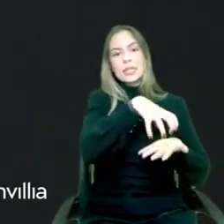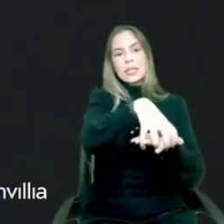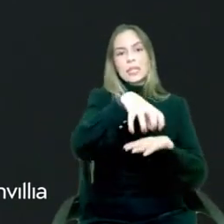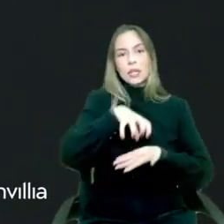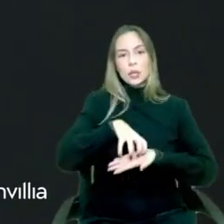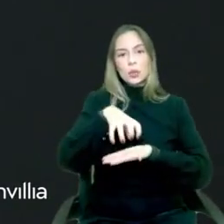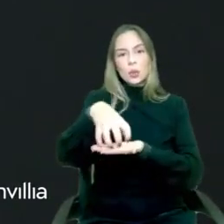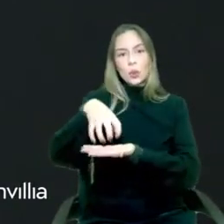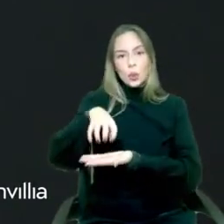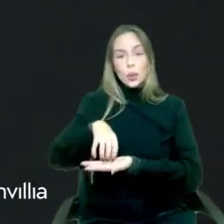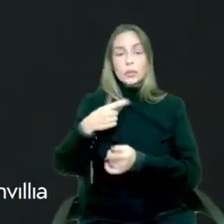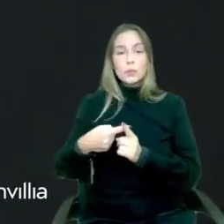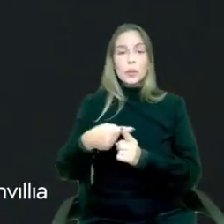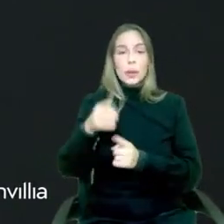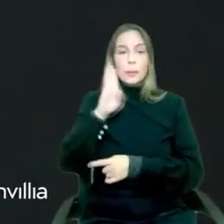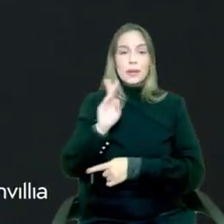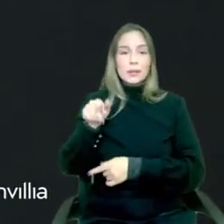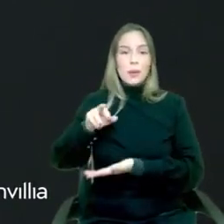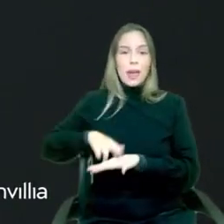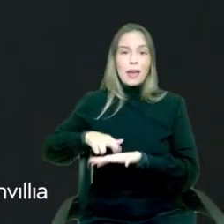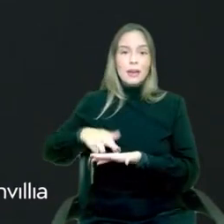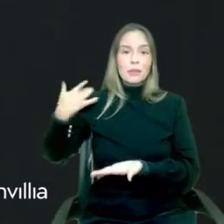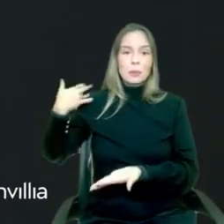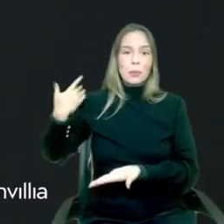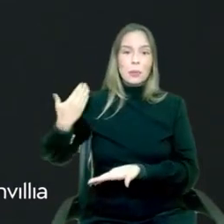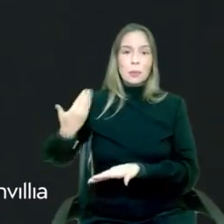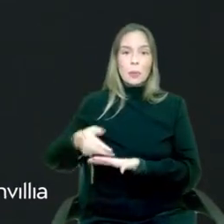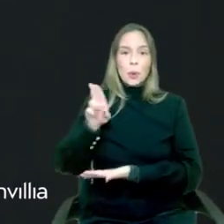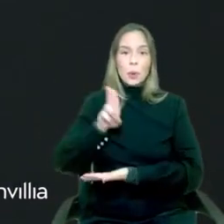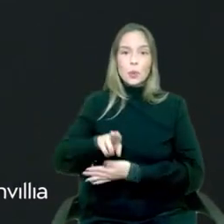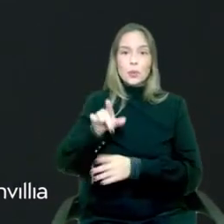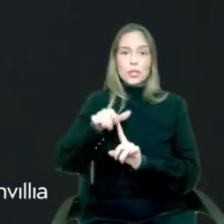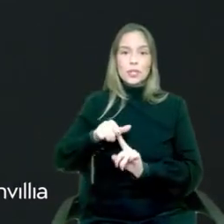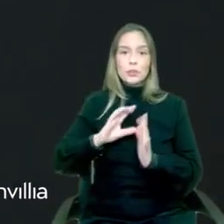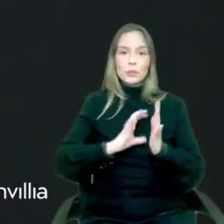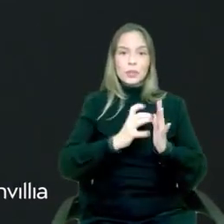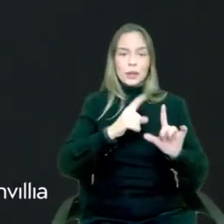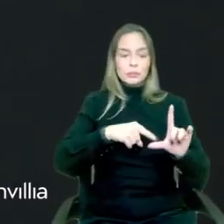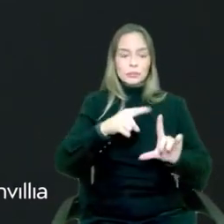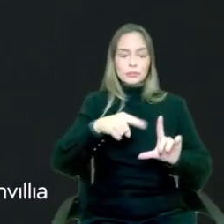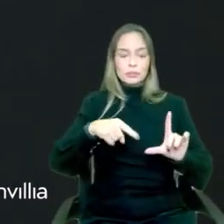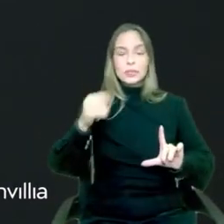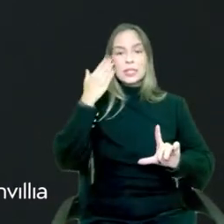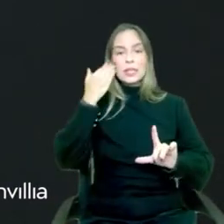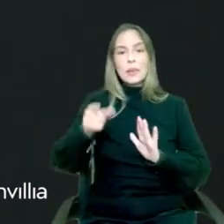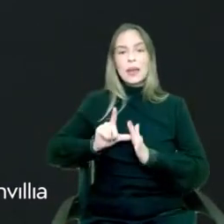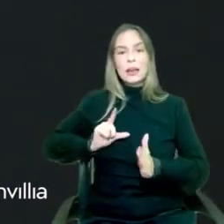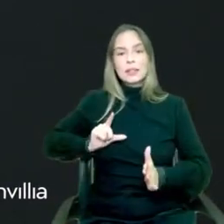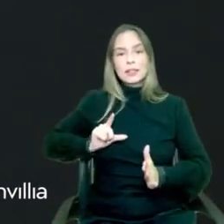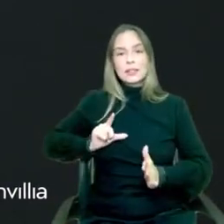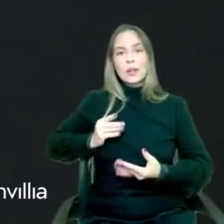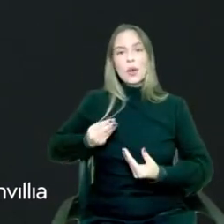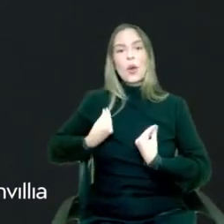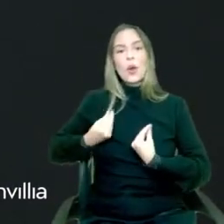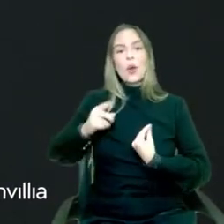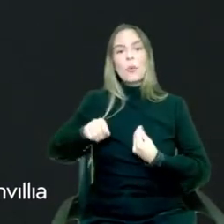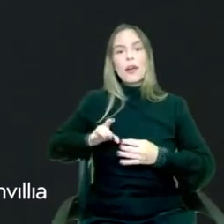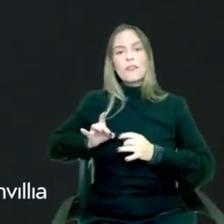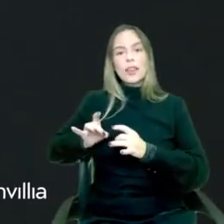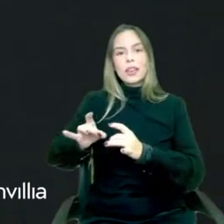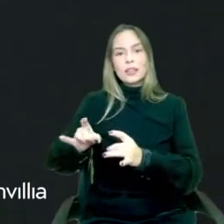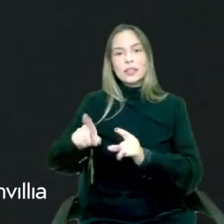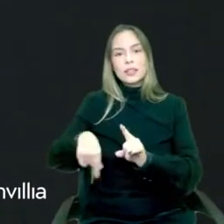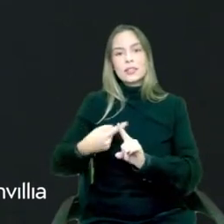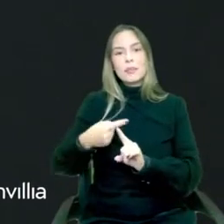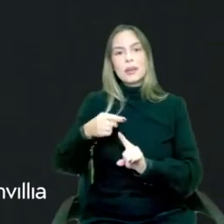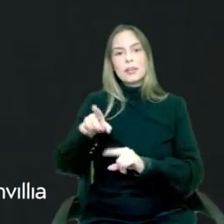time to use this kind of indicator to really predict the sales and days like Mother's